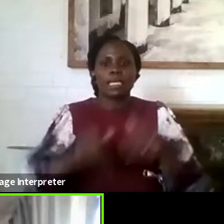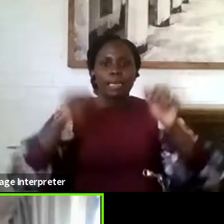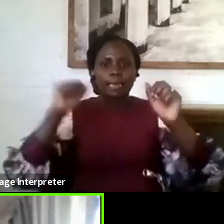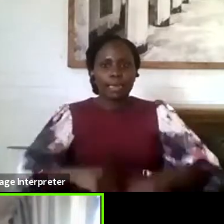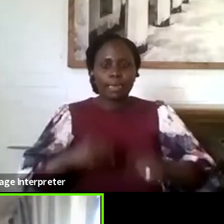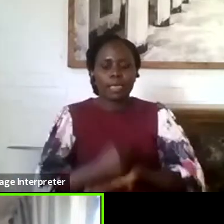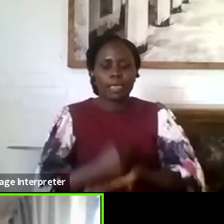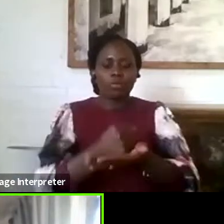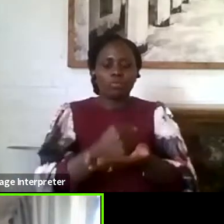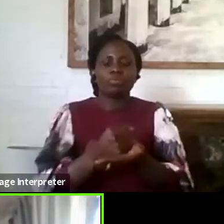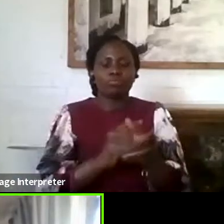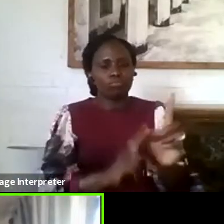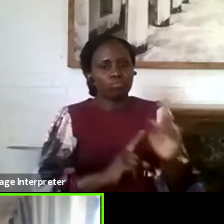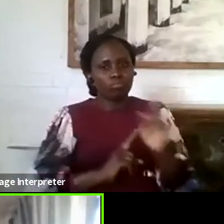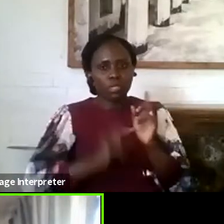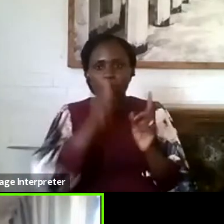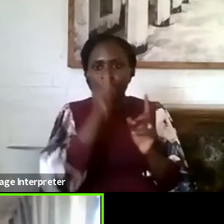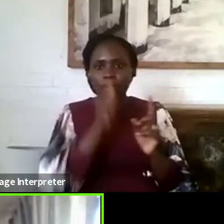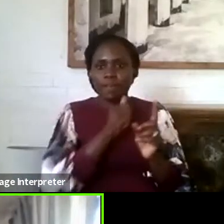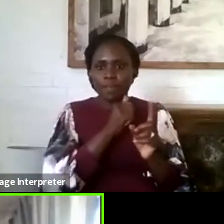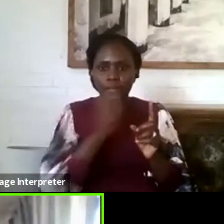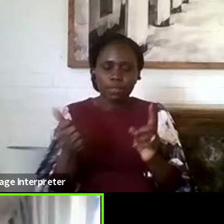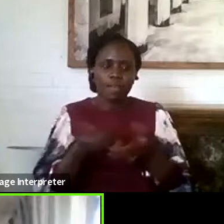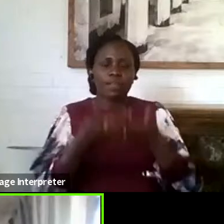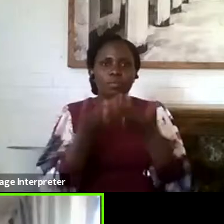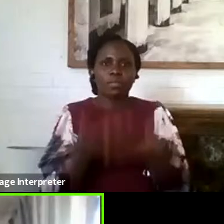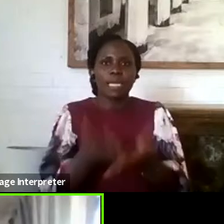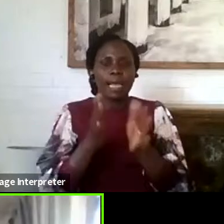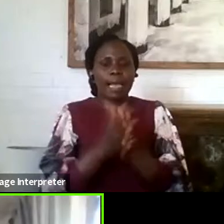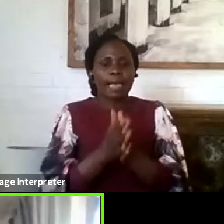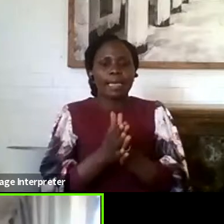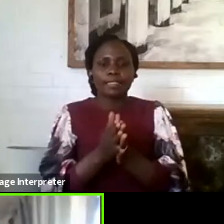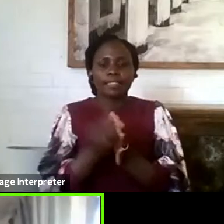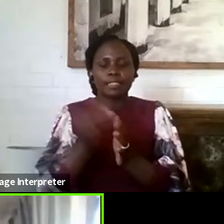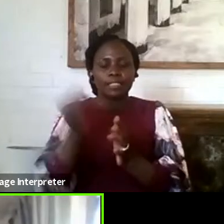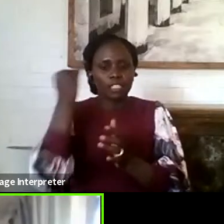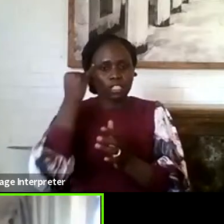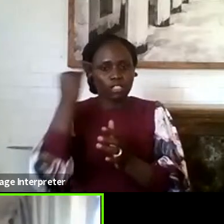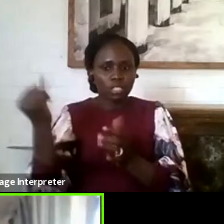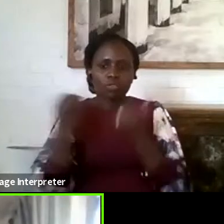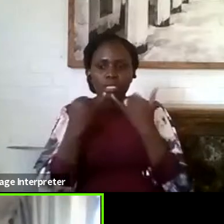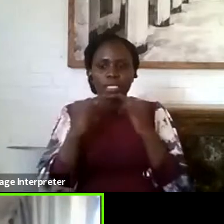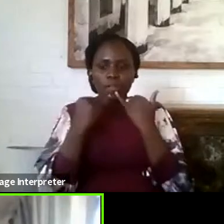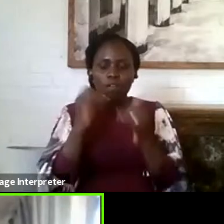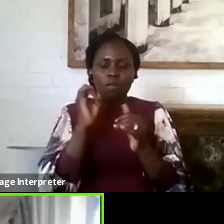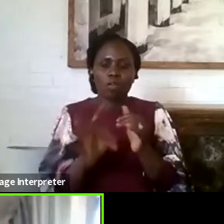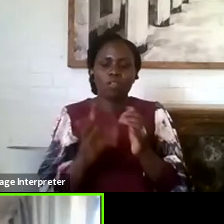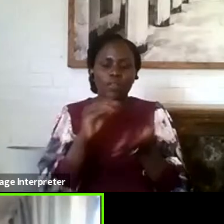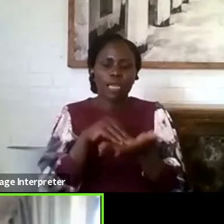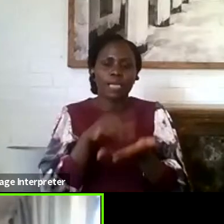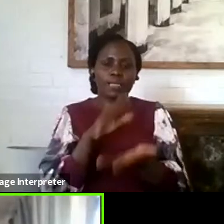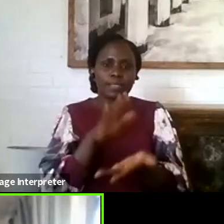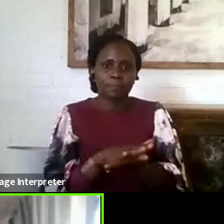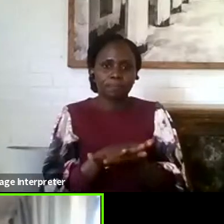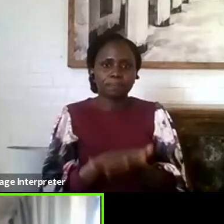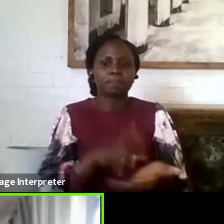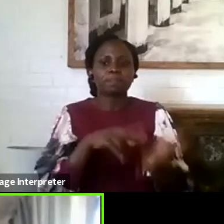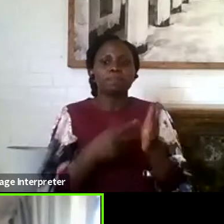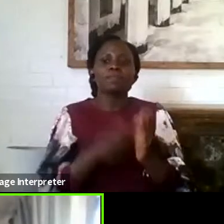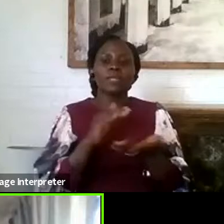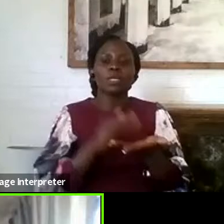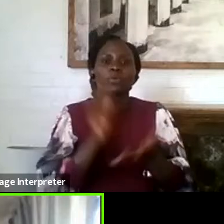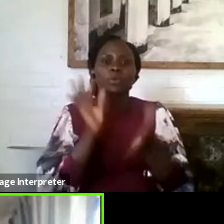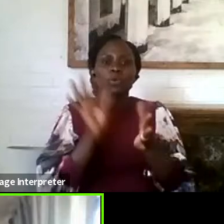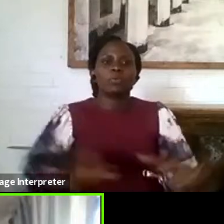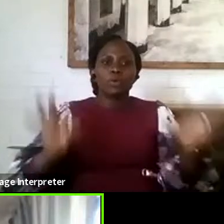privacy, availability, and integrity of data. Data protection becomes more important with the increase